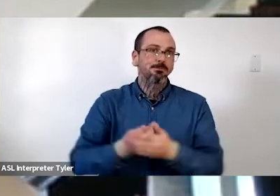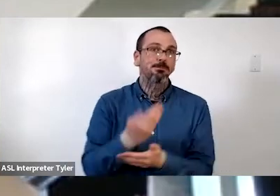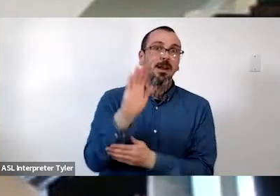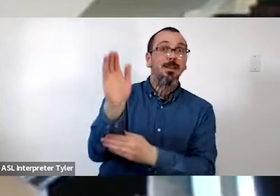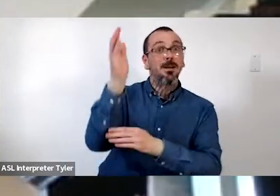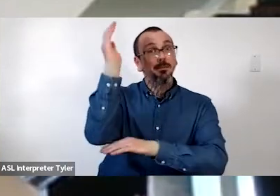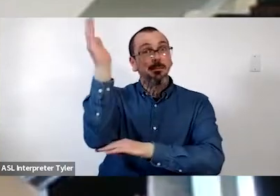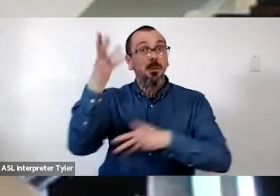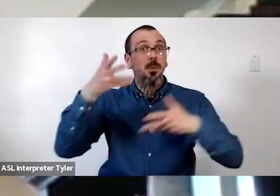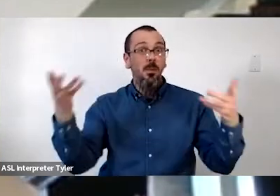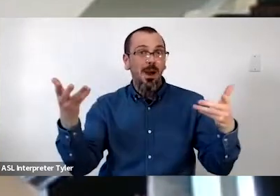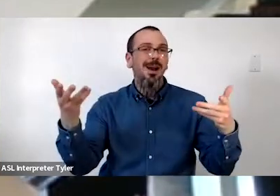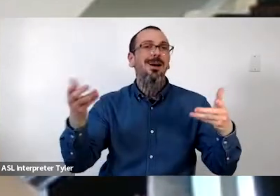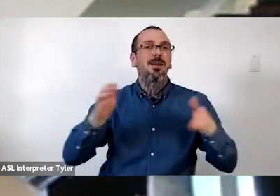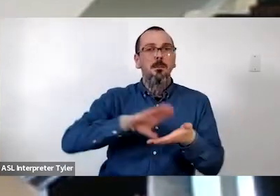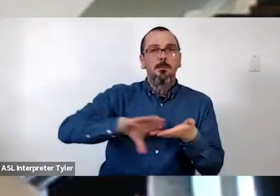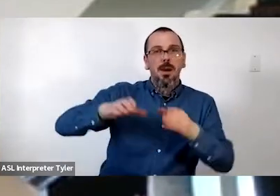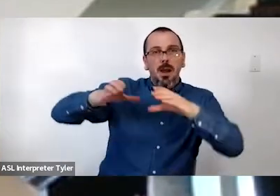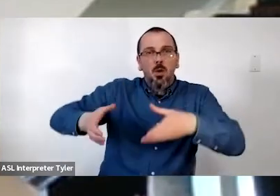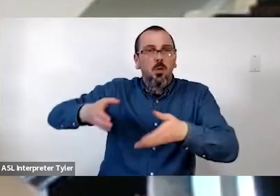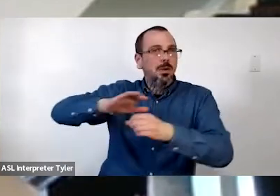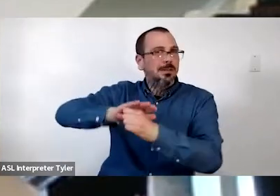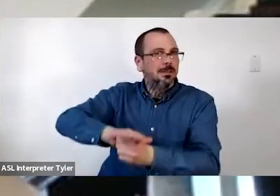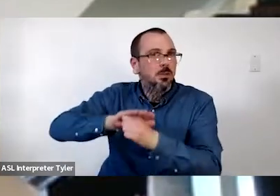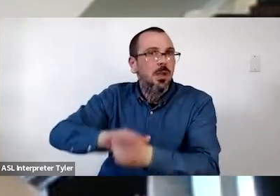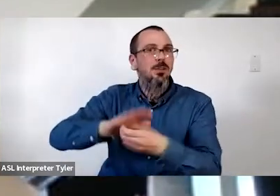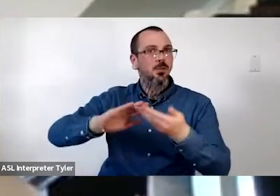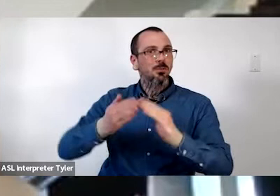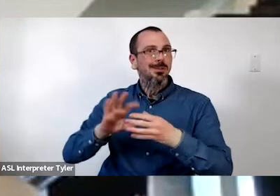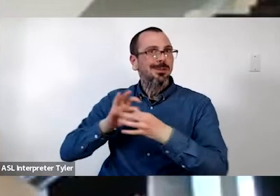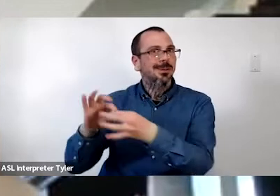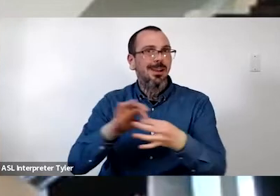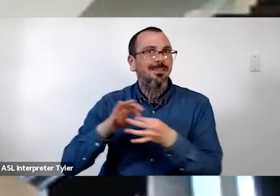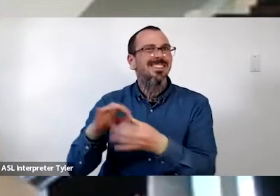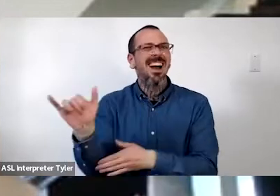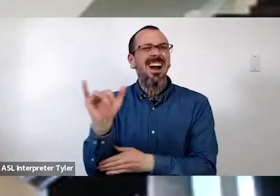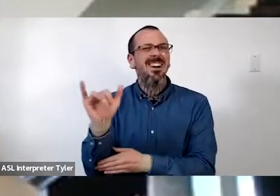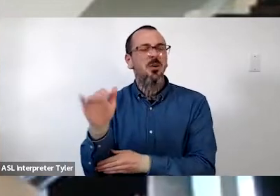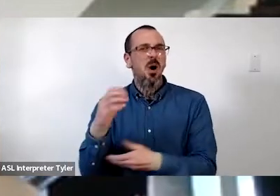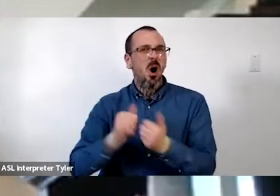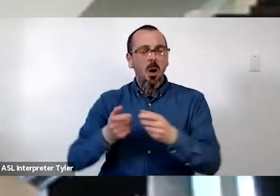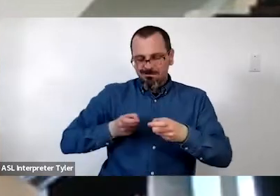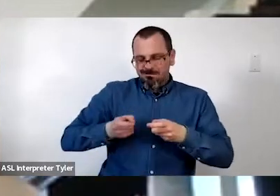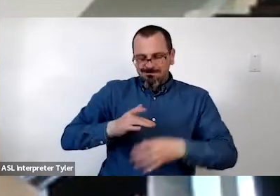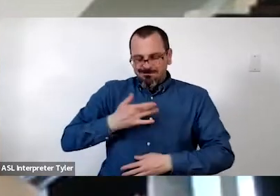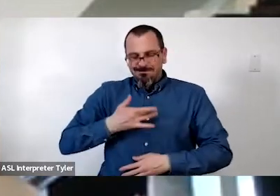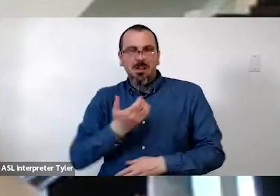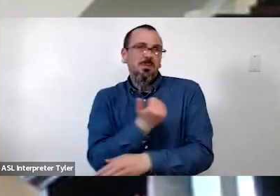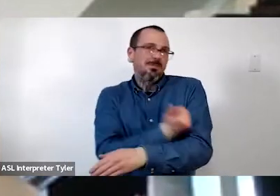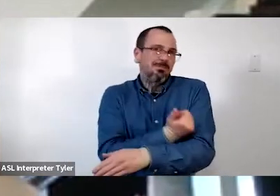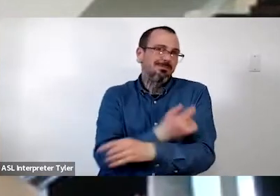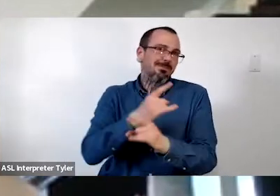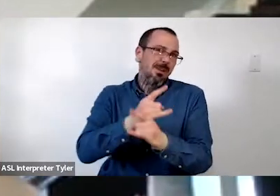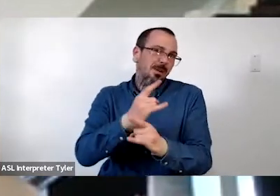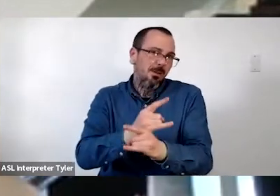Stress, Community Connectedness, and Substance-Related Coping in LGBTQIA individuals. And it is an examination of how